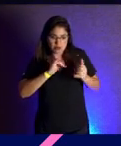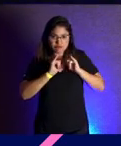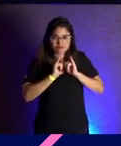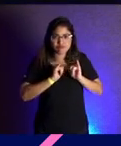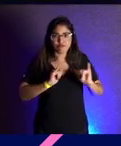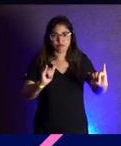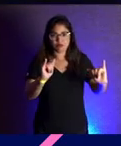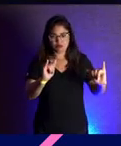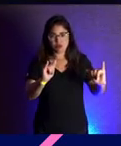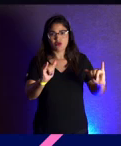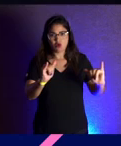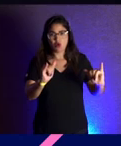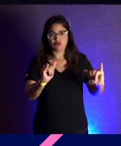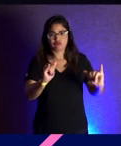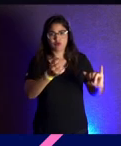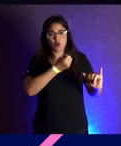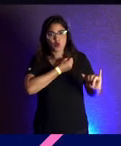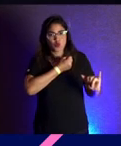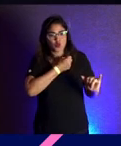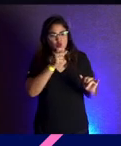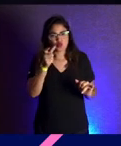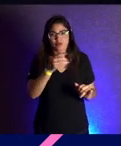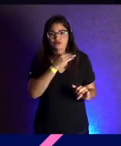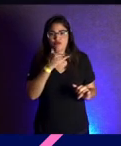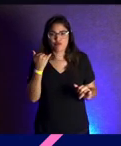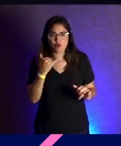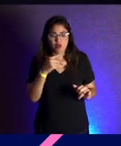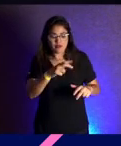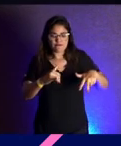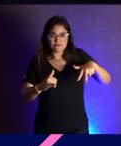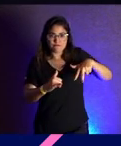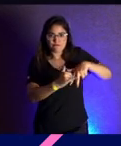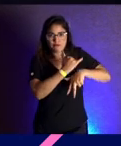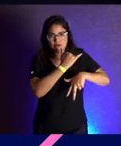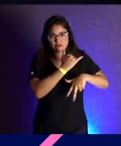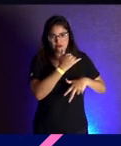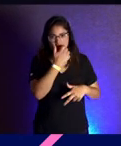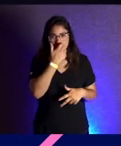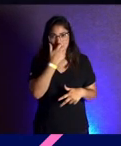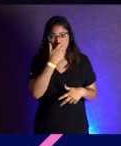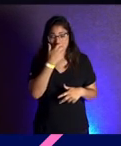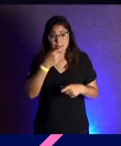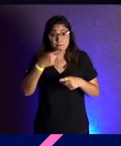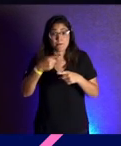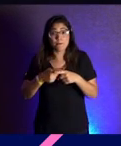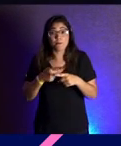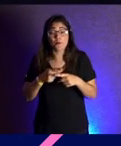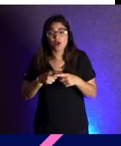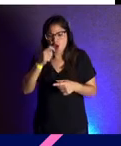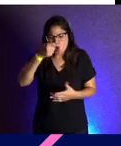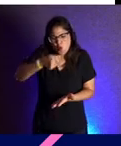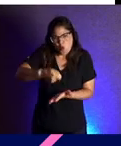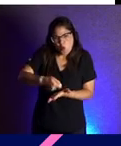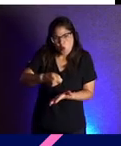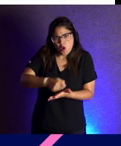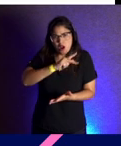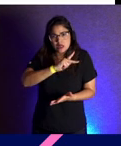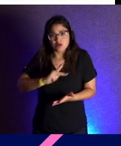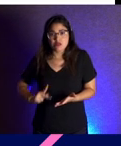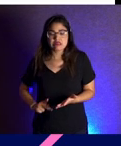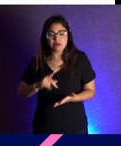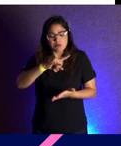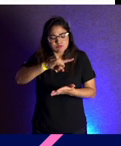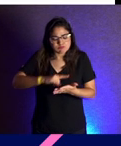of the victims, because they were ordered by the president of the Philippines to kill people involved in the drug war. So we have a